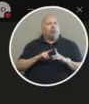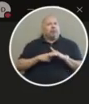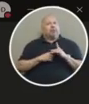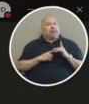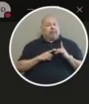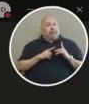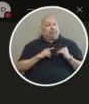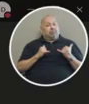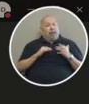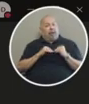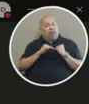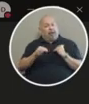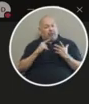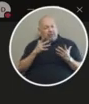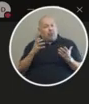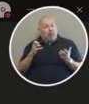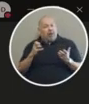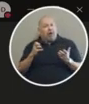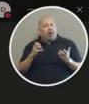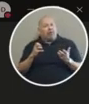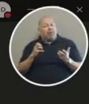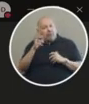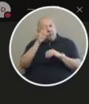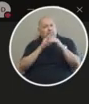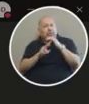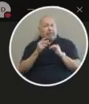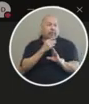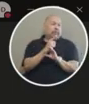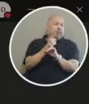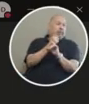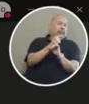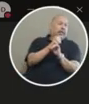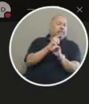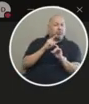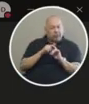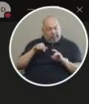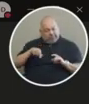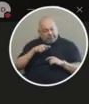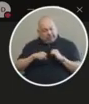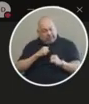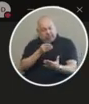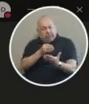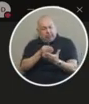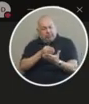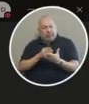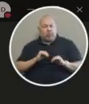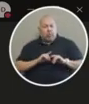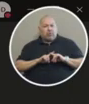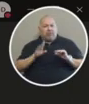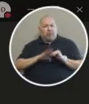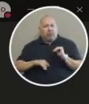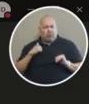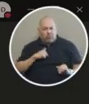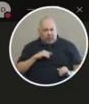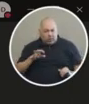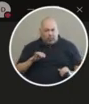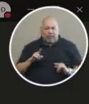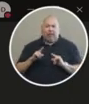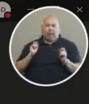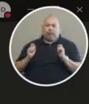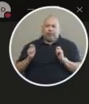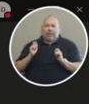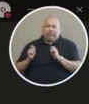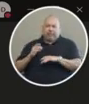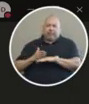levels that I had planned to be at projection-wise from the year before in this year's budget. no different than what we're doing. We'd have to ramp up to